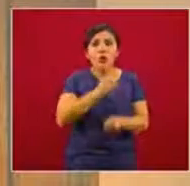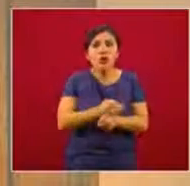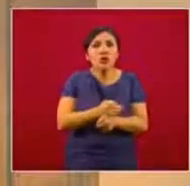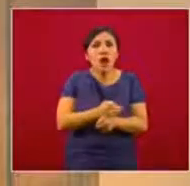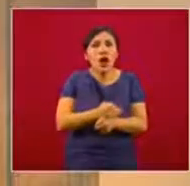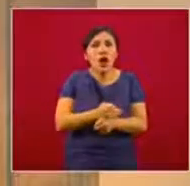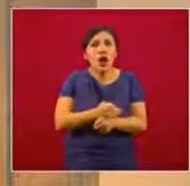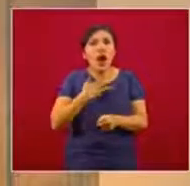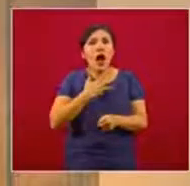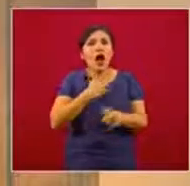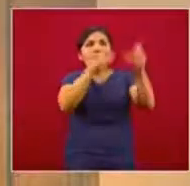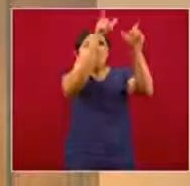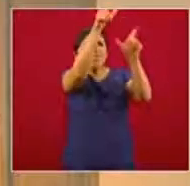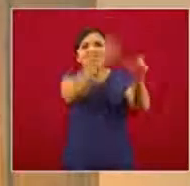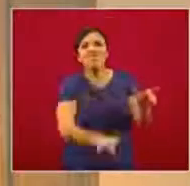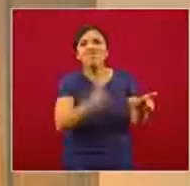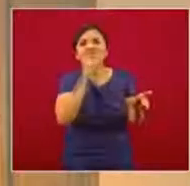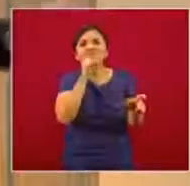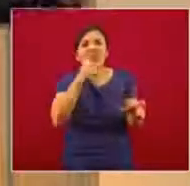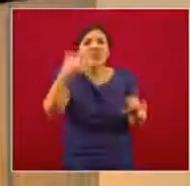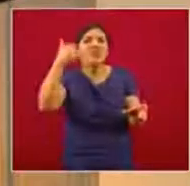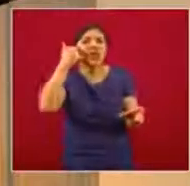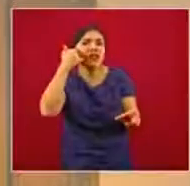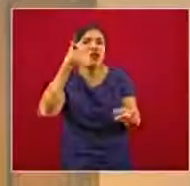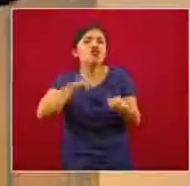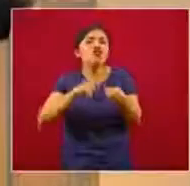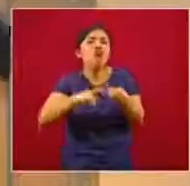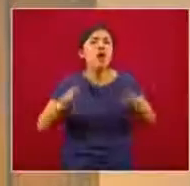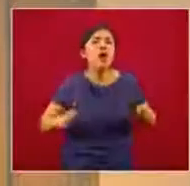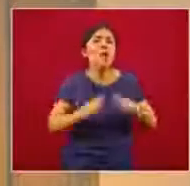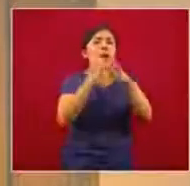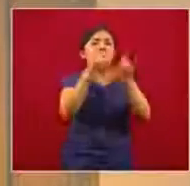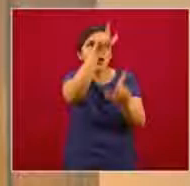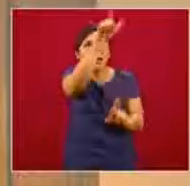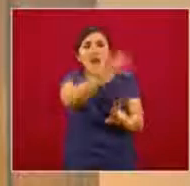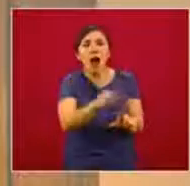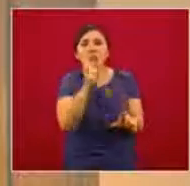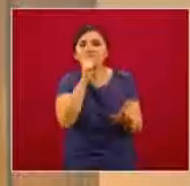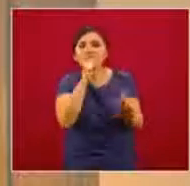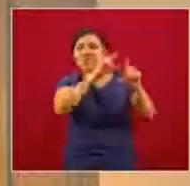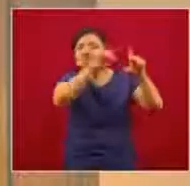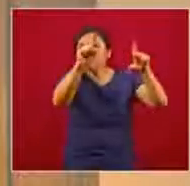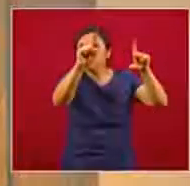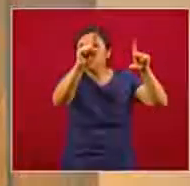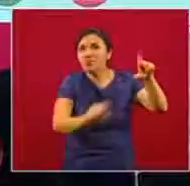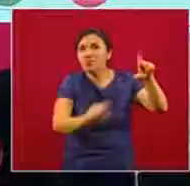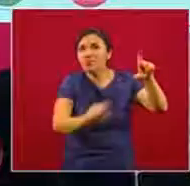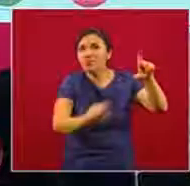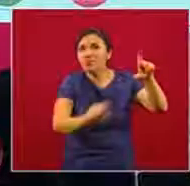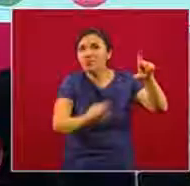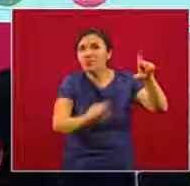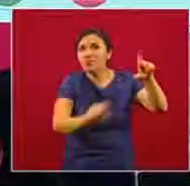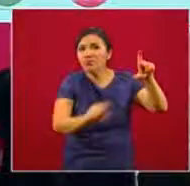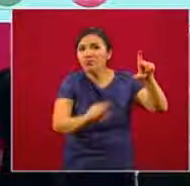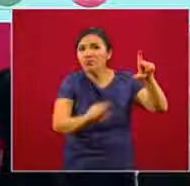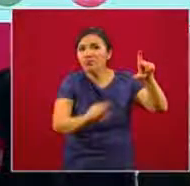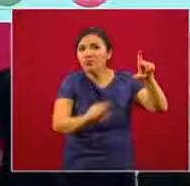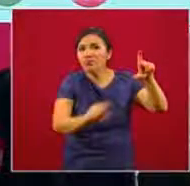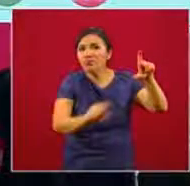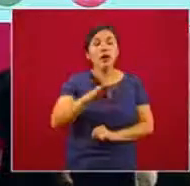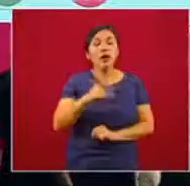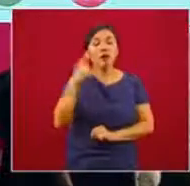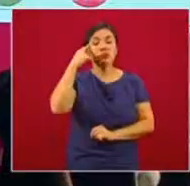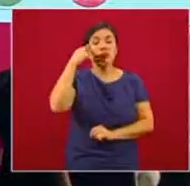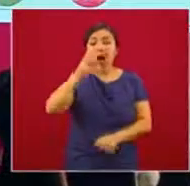incident is occurring, that they can have a notice with very